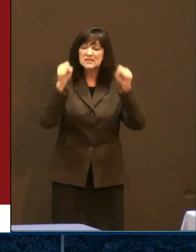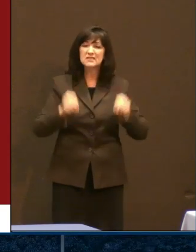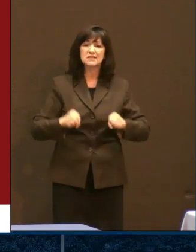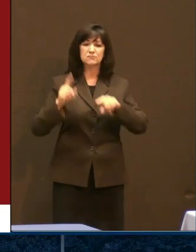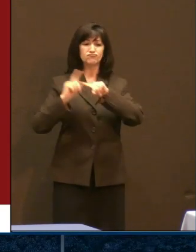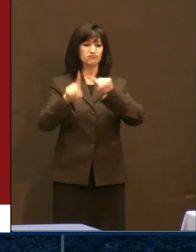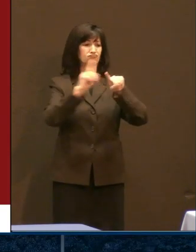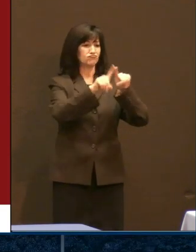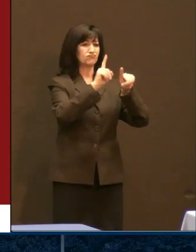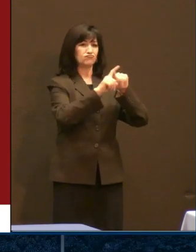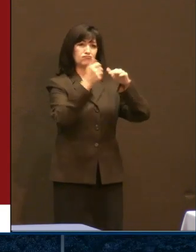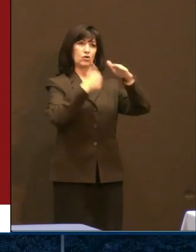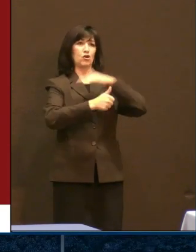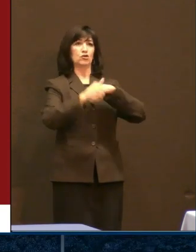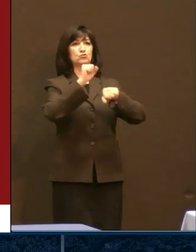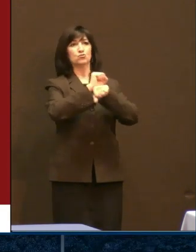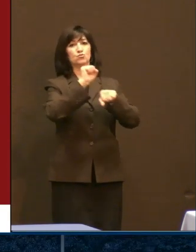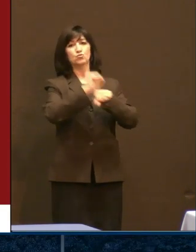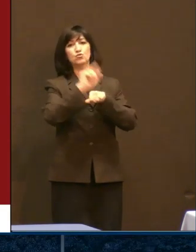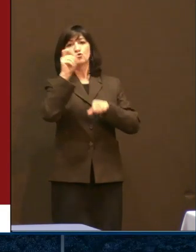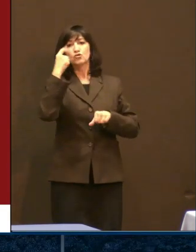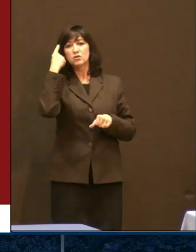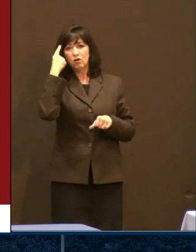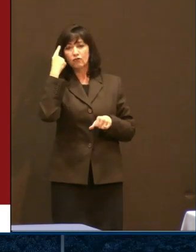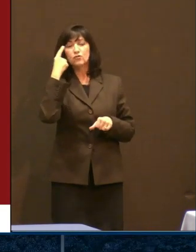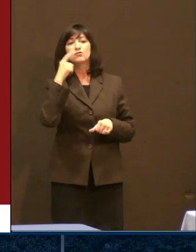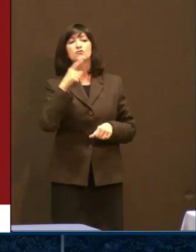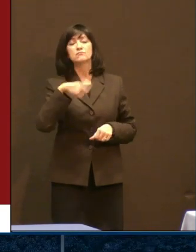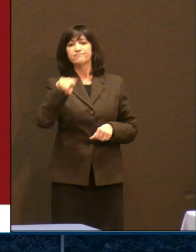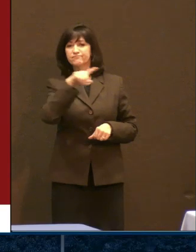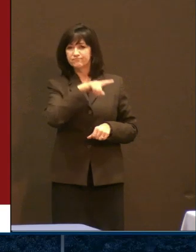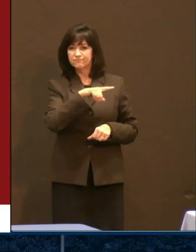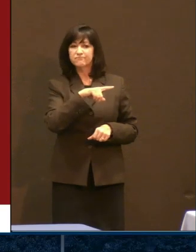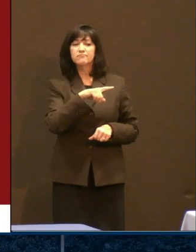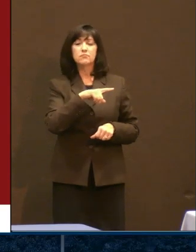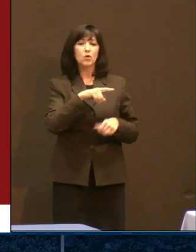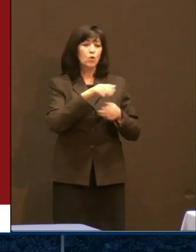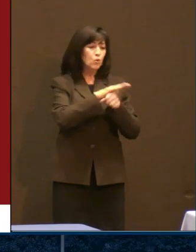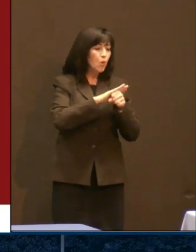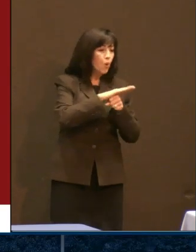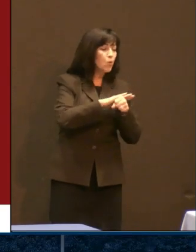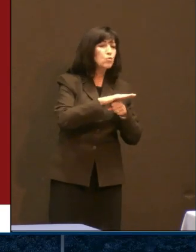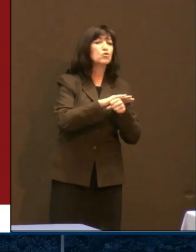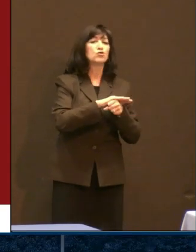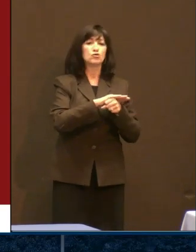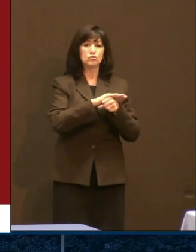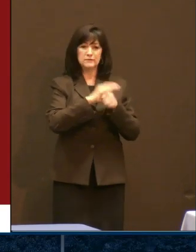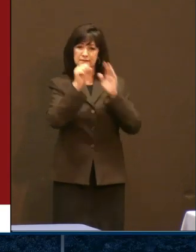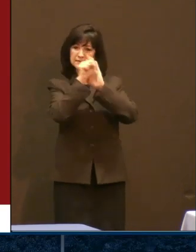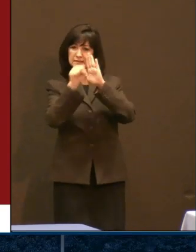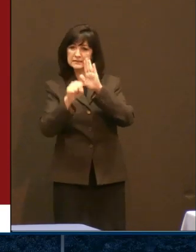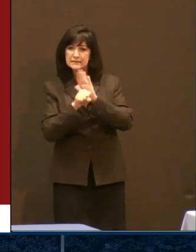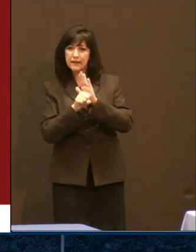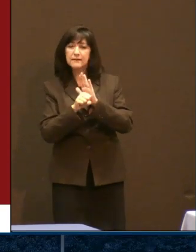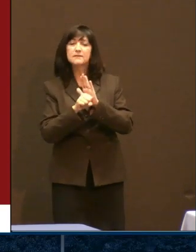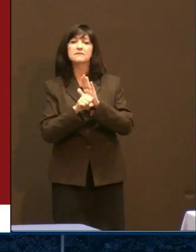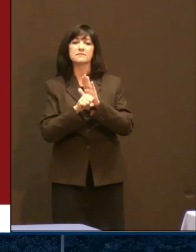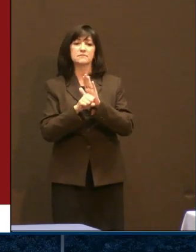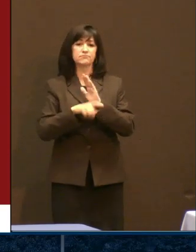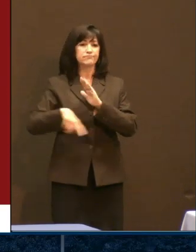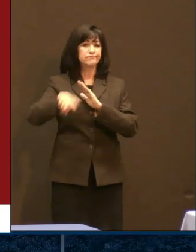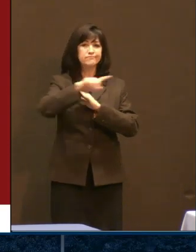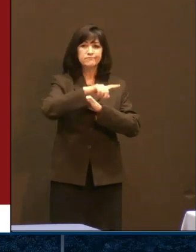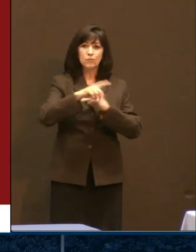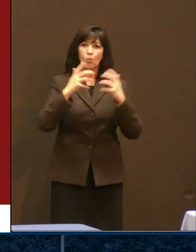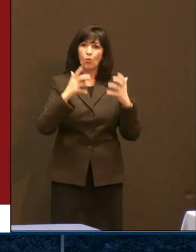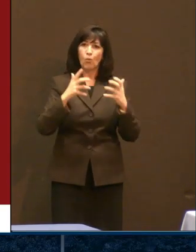state government, every essential employee for state and local governments, and of course across the economy. You know,